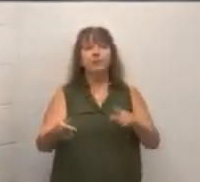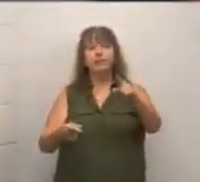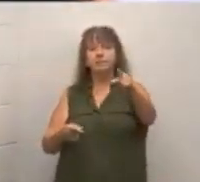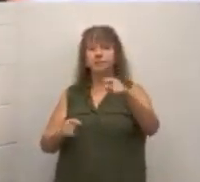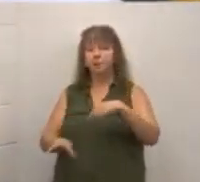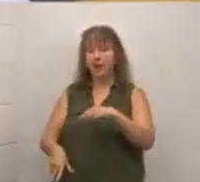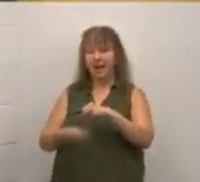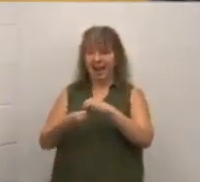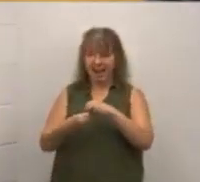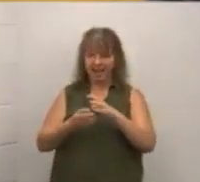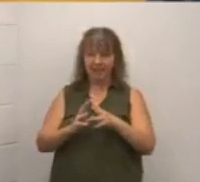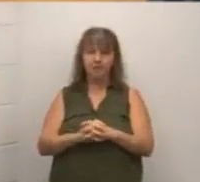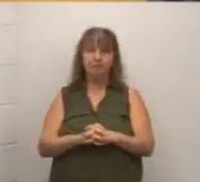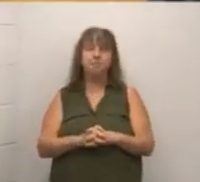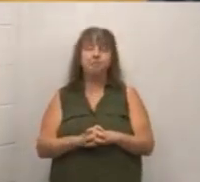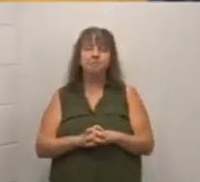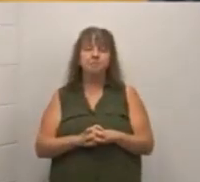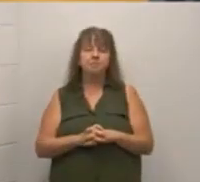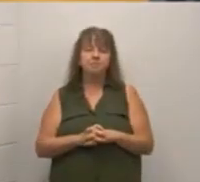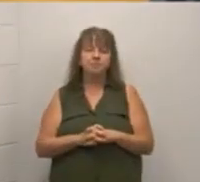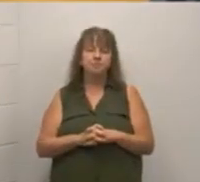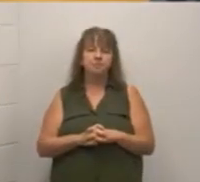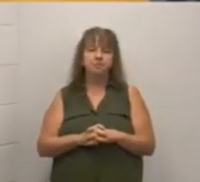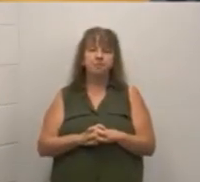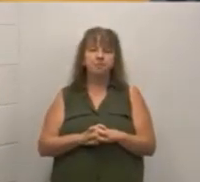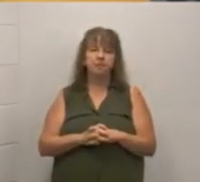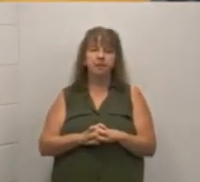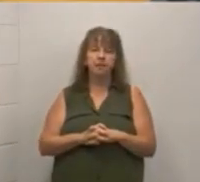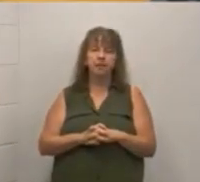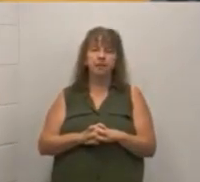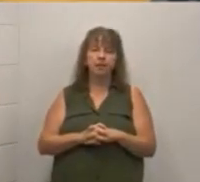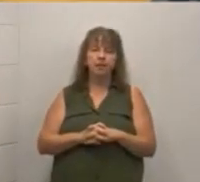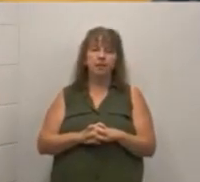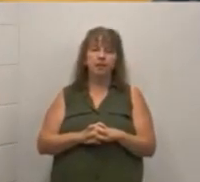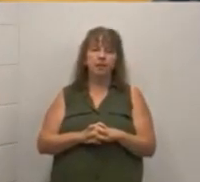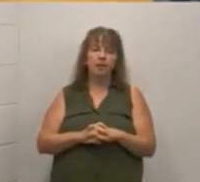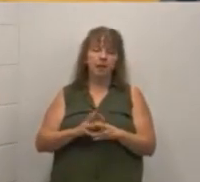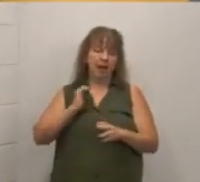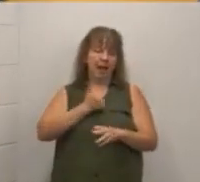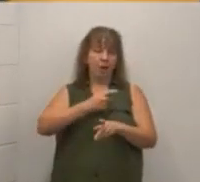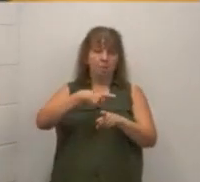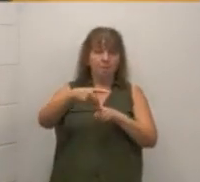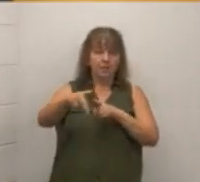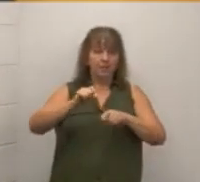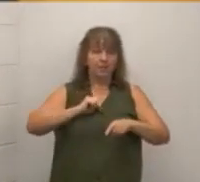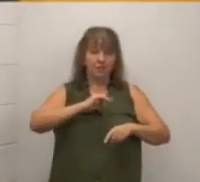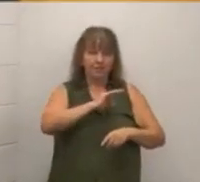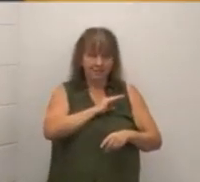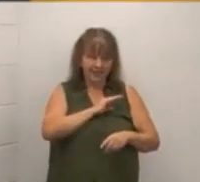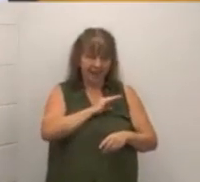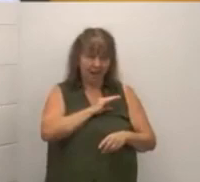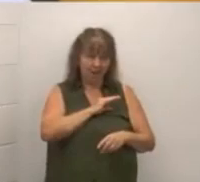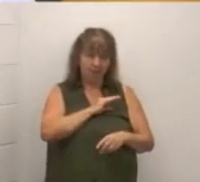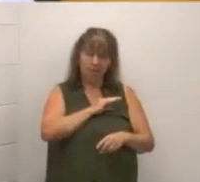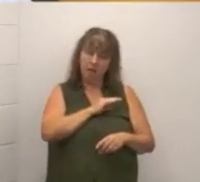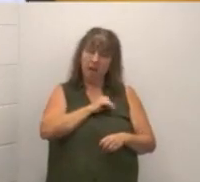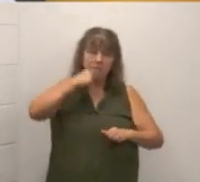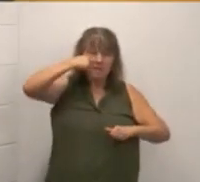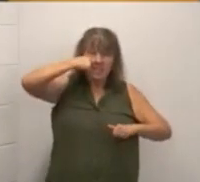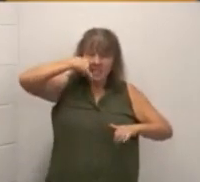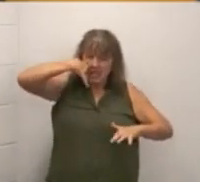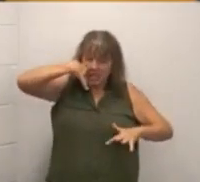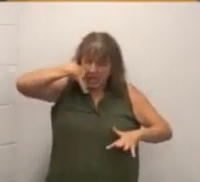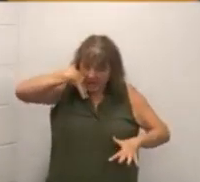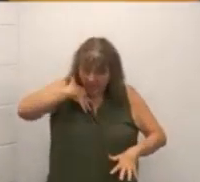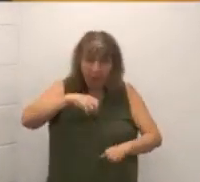speak to this a moment as well, I'd just like to share that professional staff, certificated staff, have been working significantly this summer through